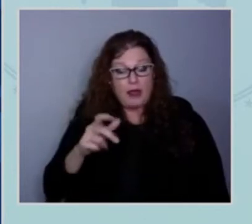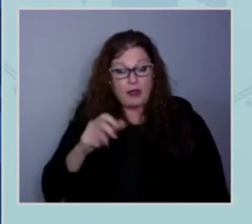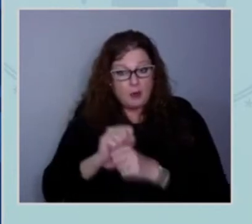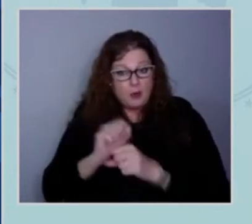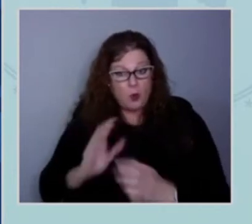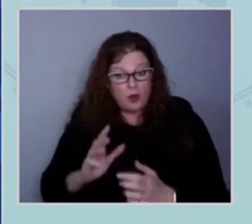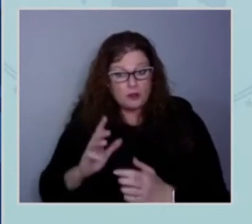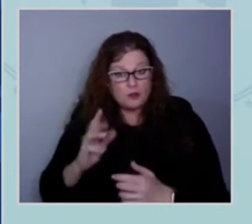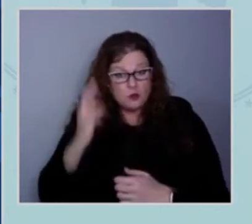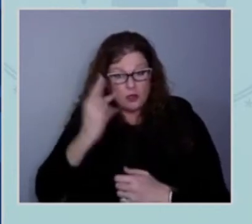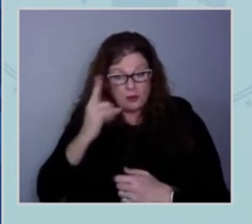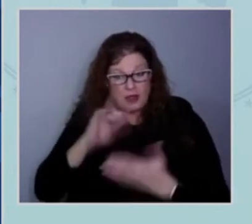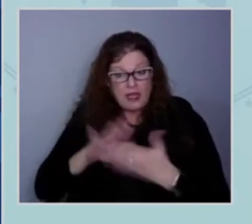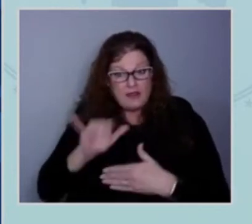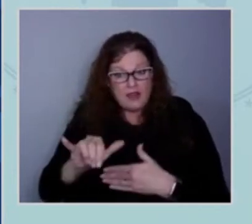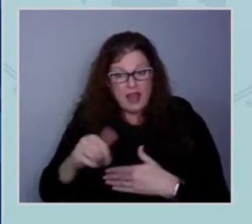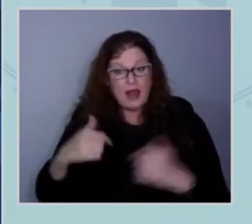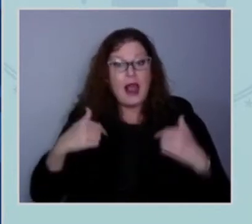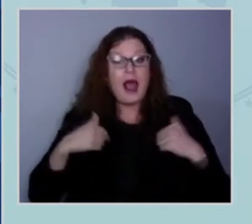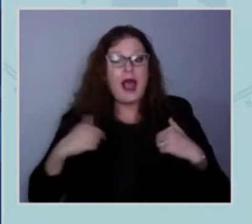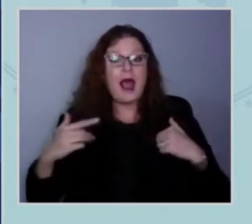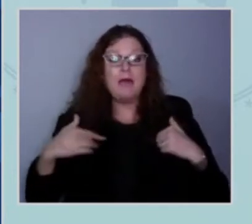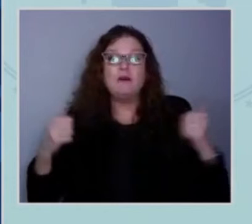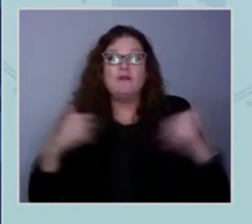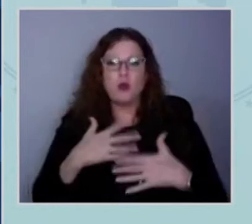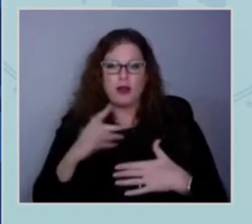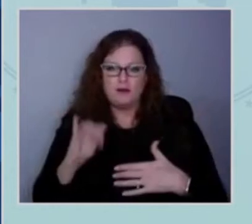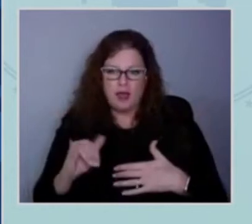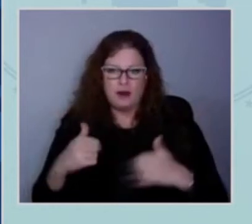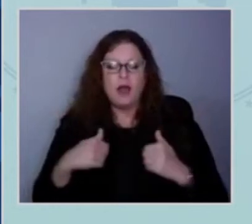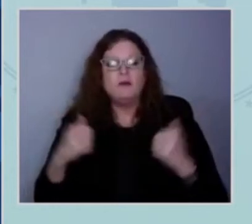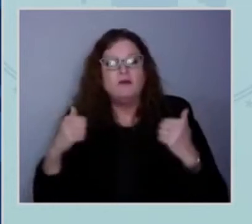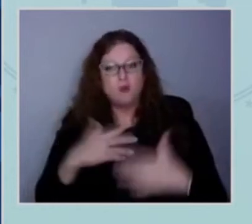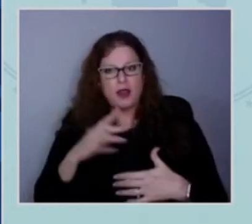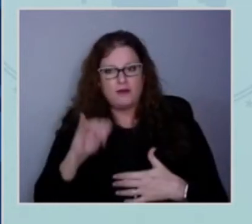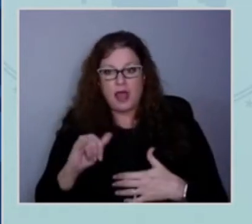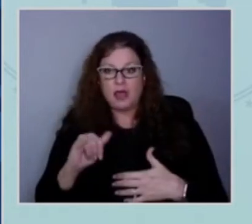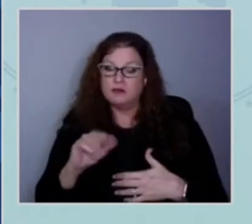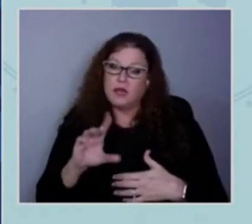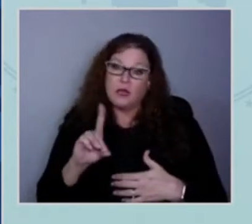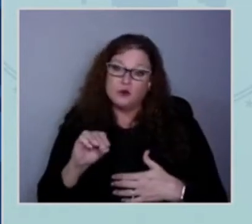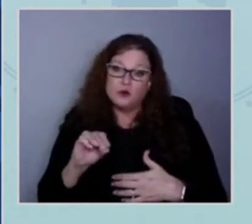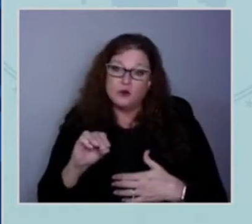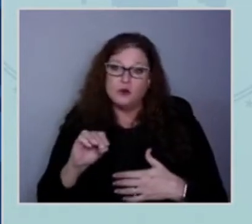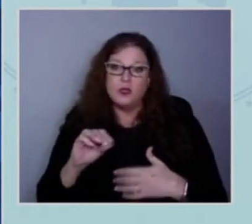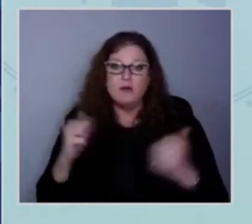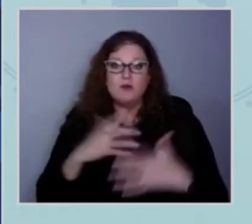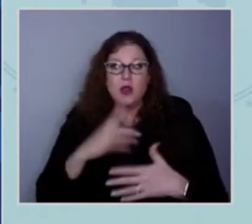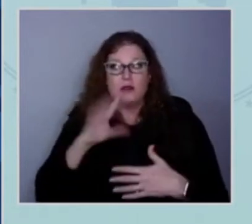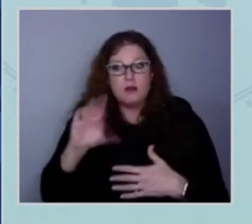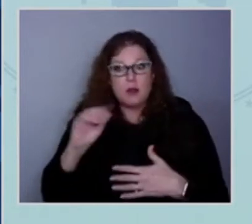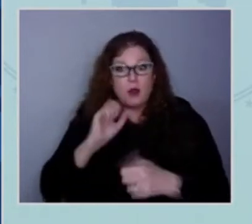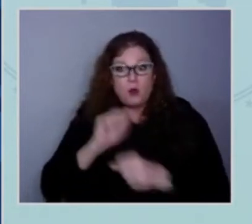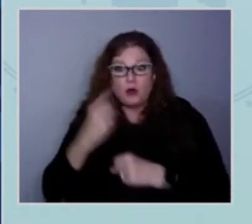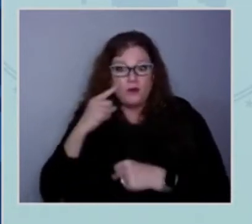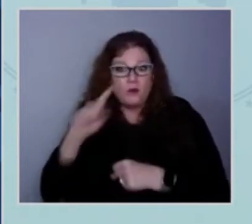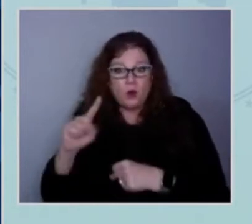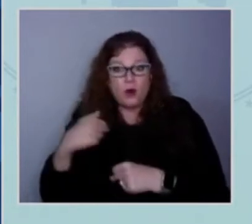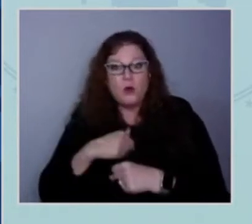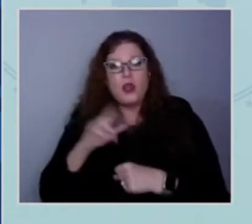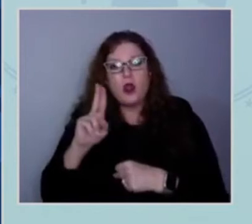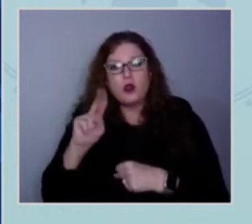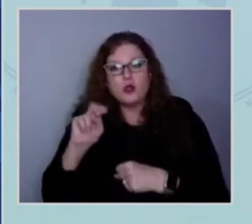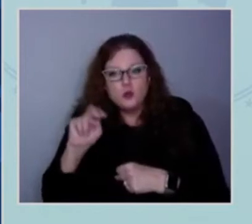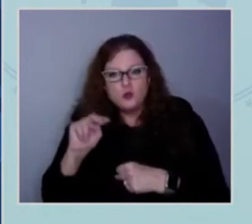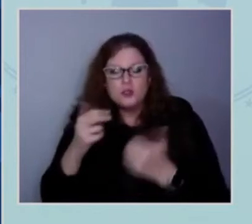full service again, that they're not going to bring back their other employees? Do you have reason to believe that? Well, I fear that. I really do.